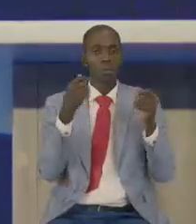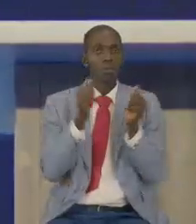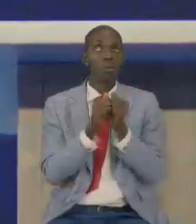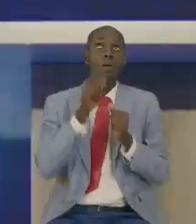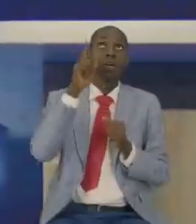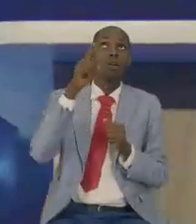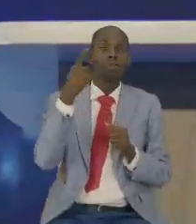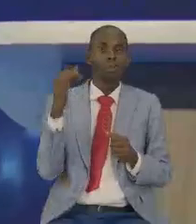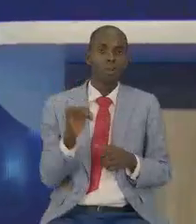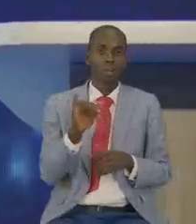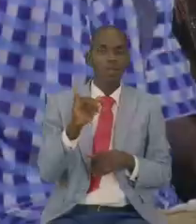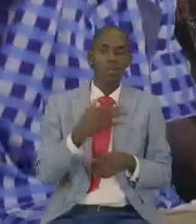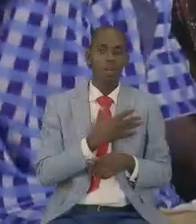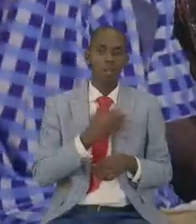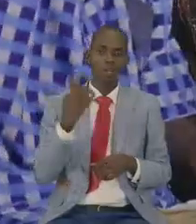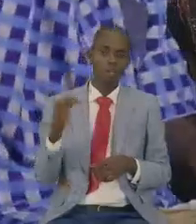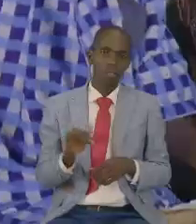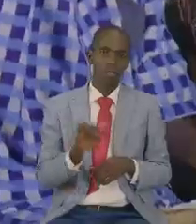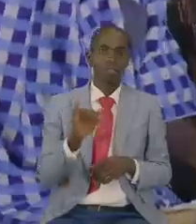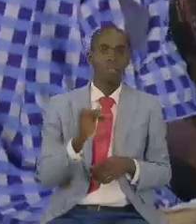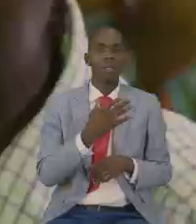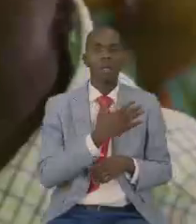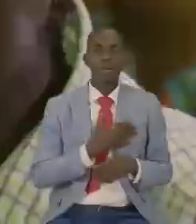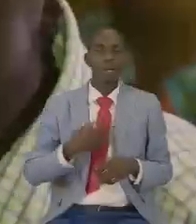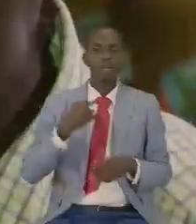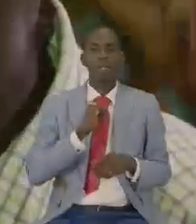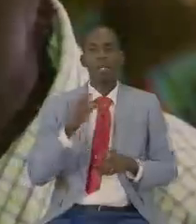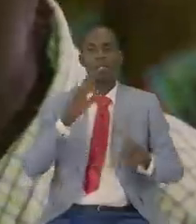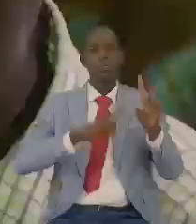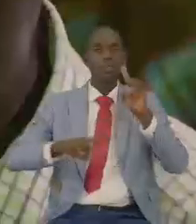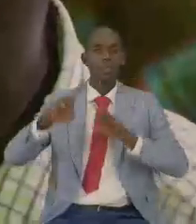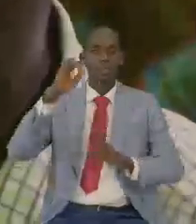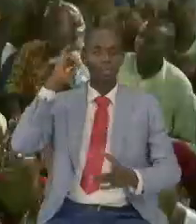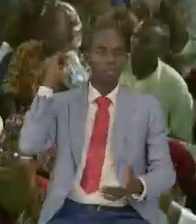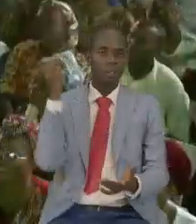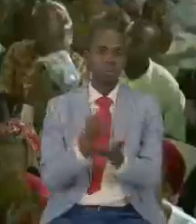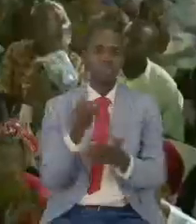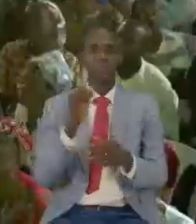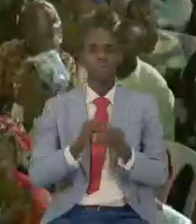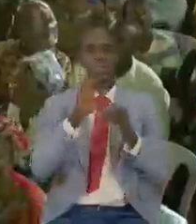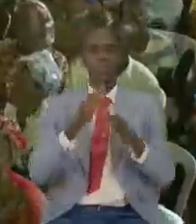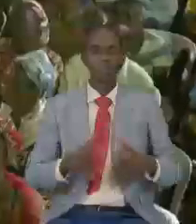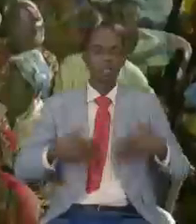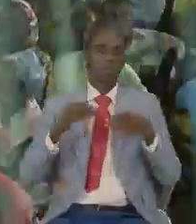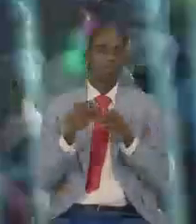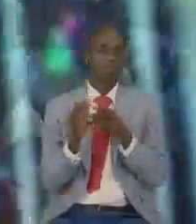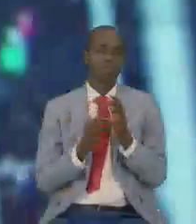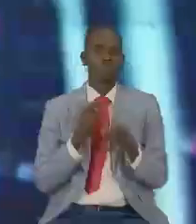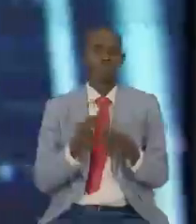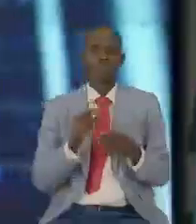I say amen in your life. Number two now. Number two is